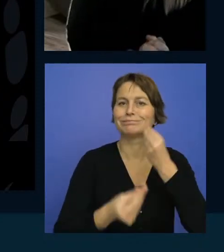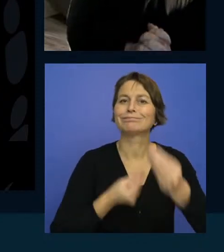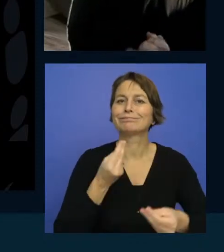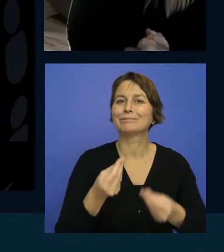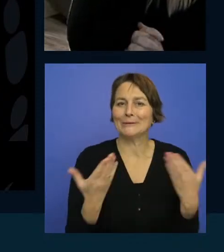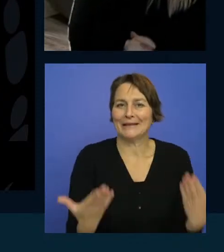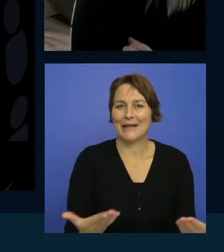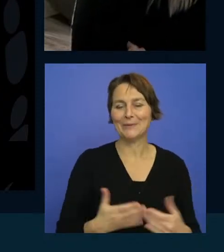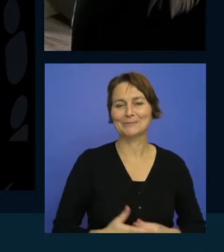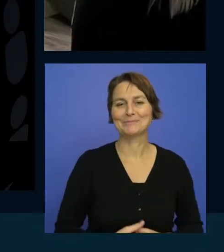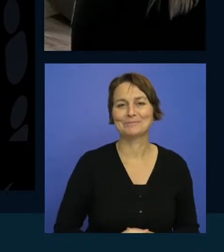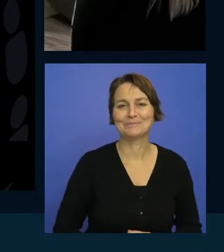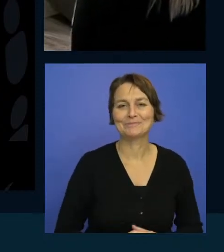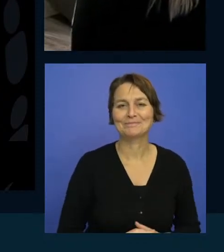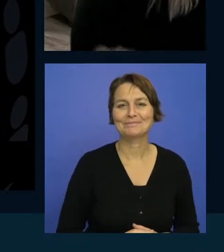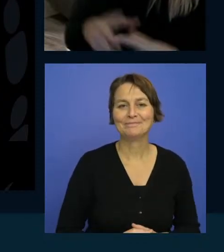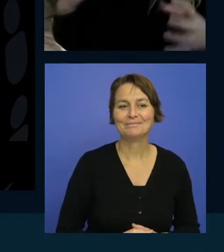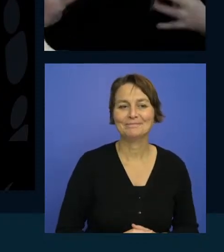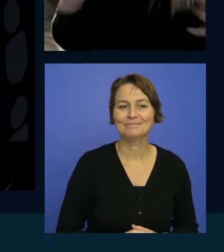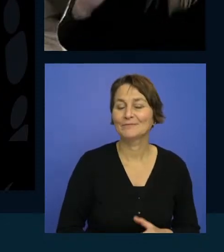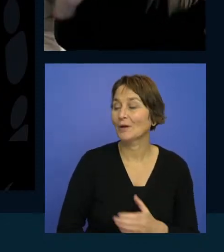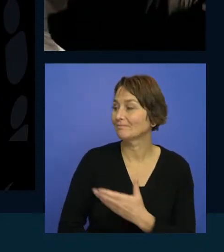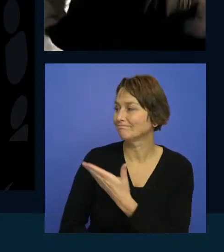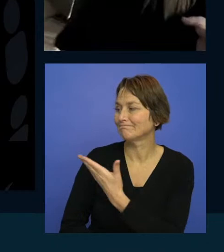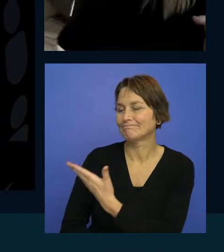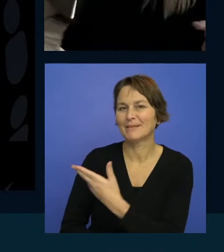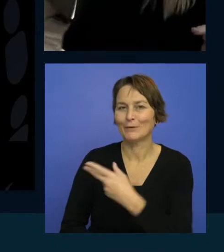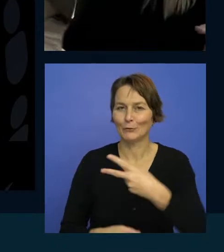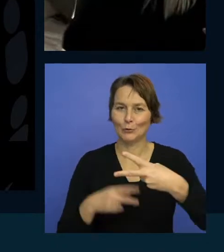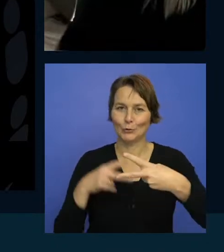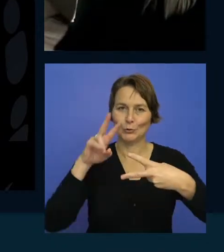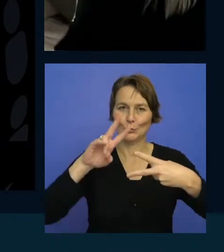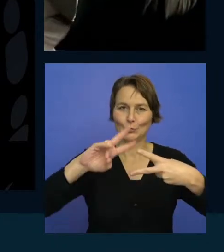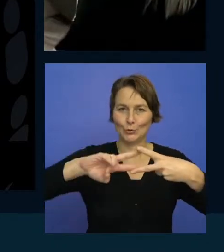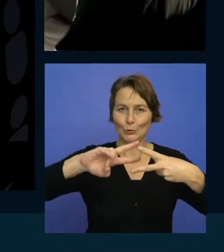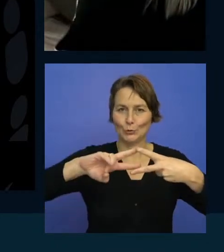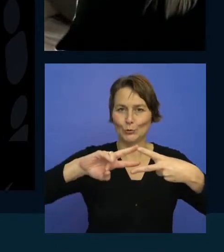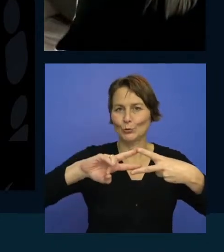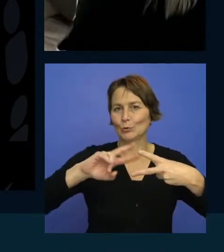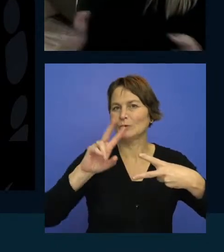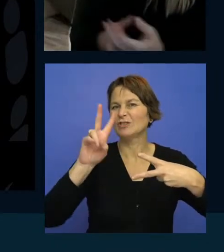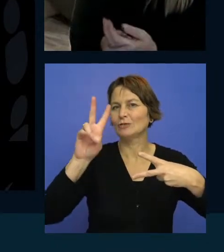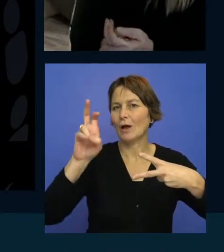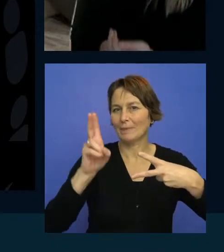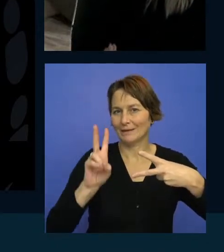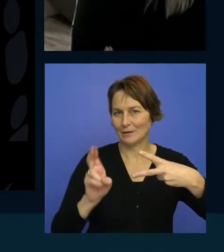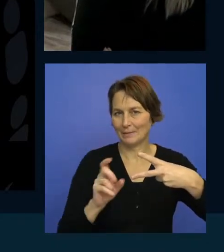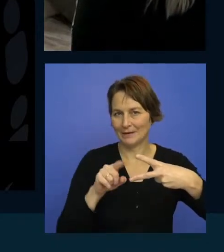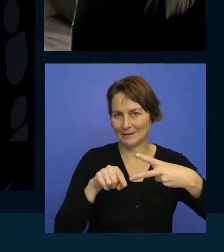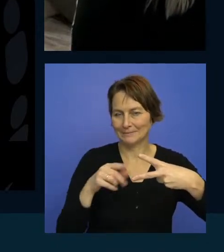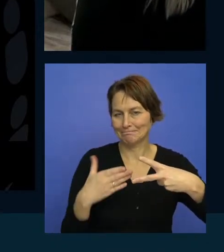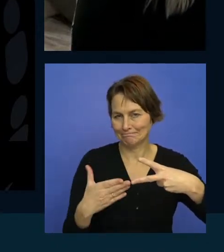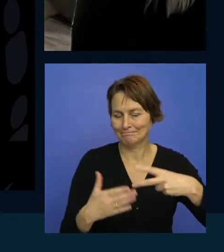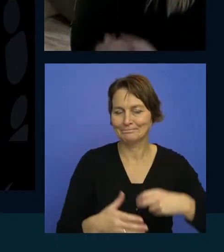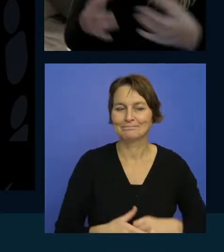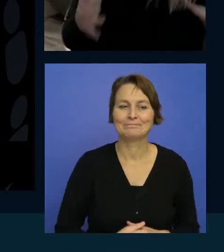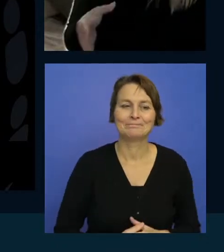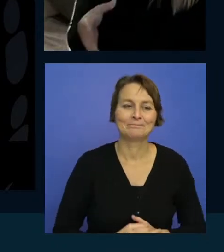talking about today. So I have 2 different topics actually as part of my